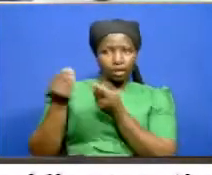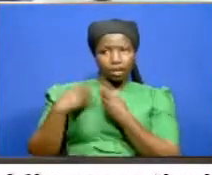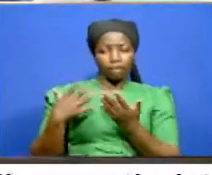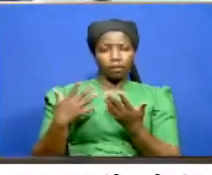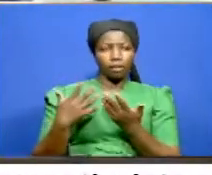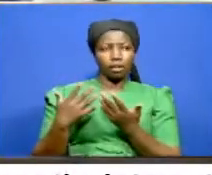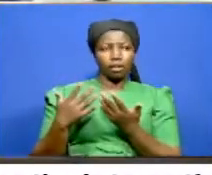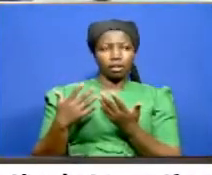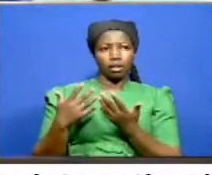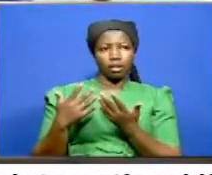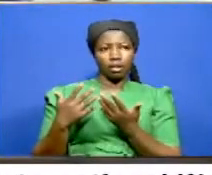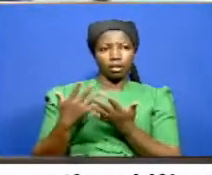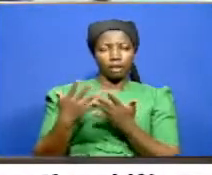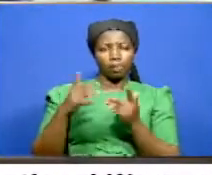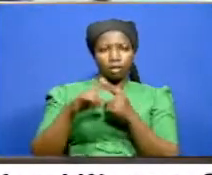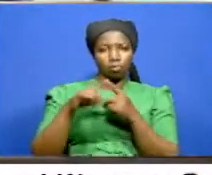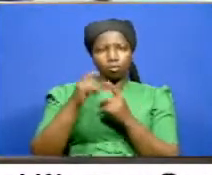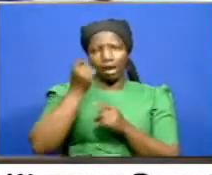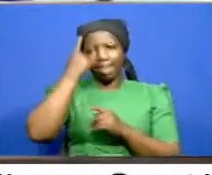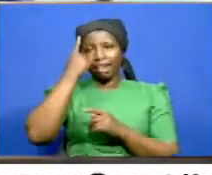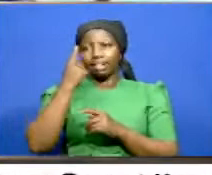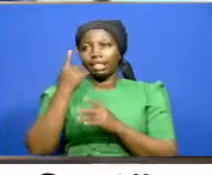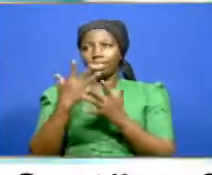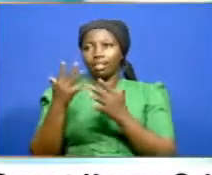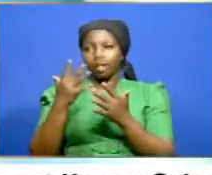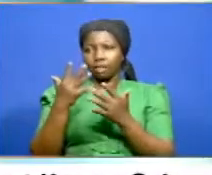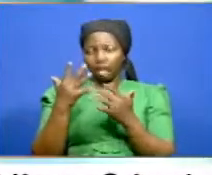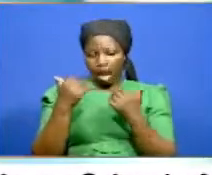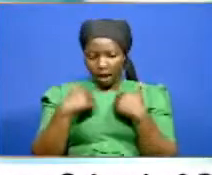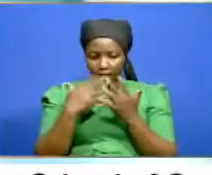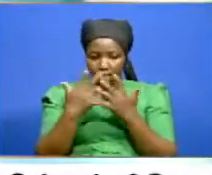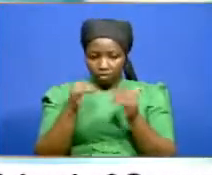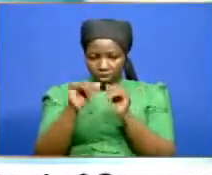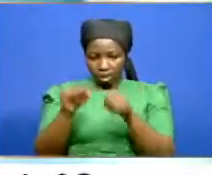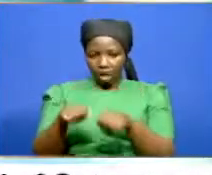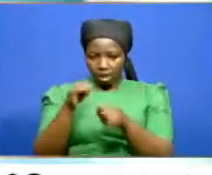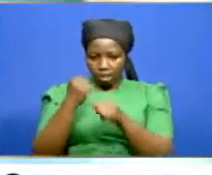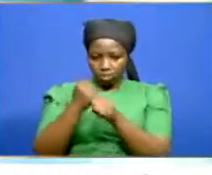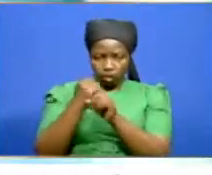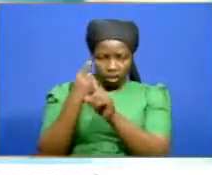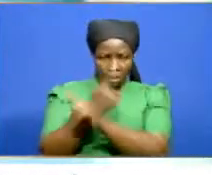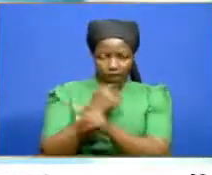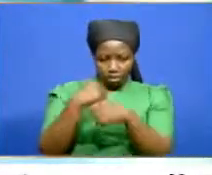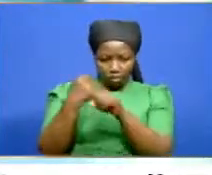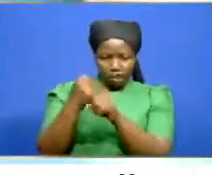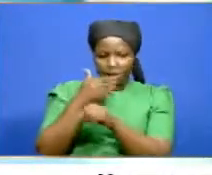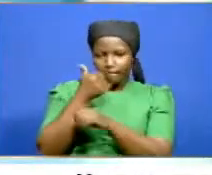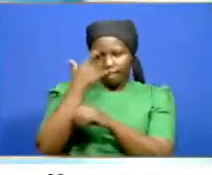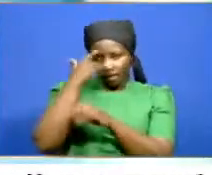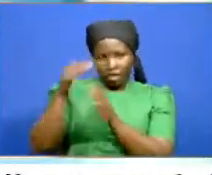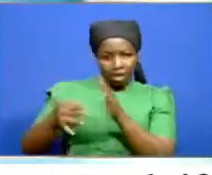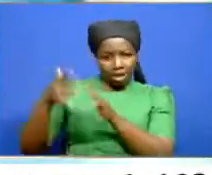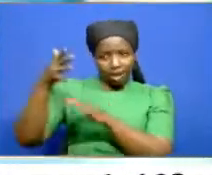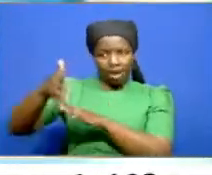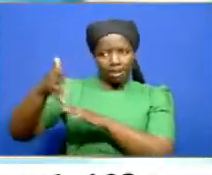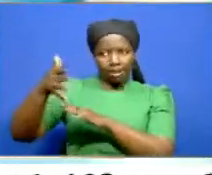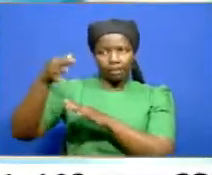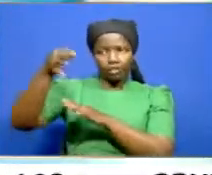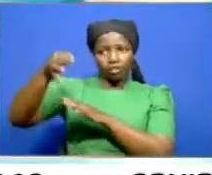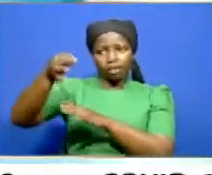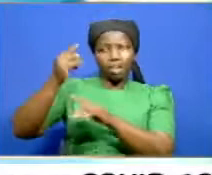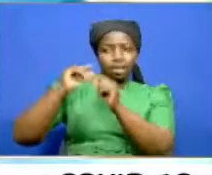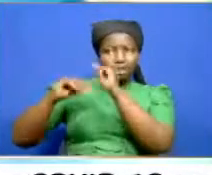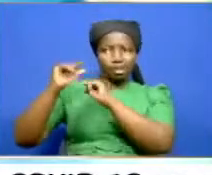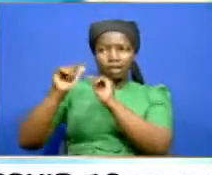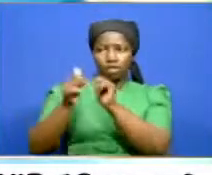edge to realize that there are things I can do differently, mm-hmm. to try and make it smoother for the next generation of athletes. And that's why I decided that